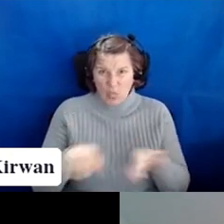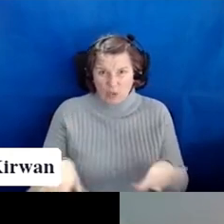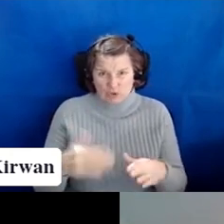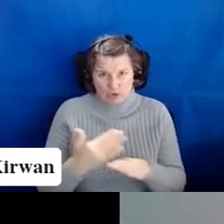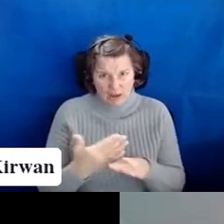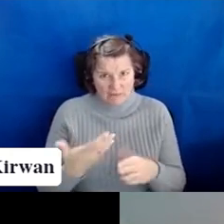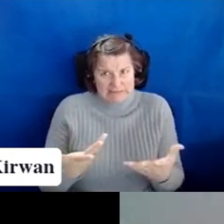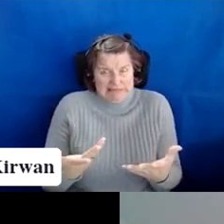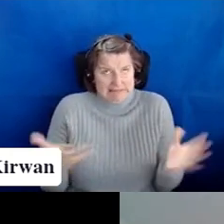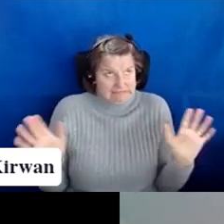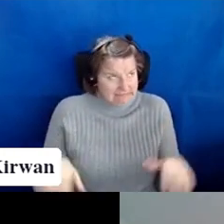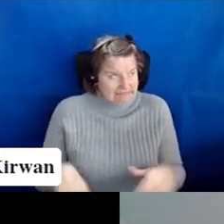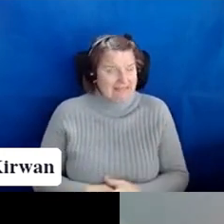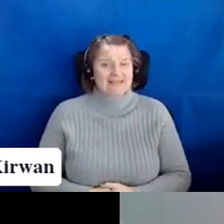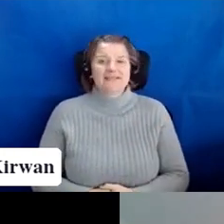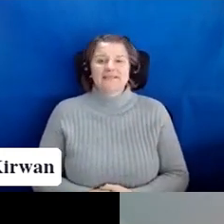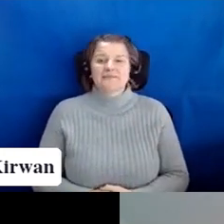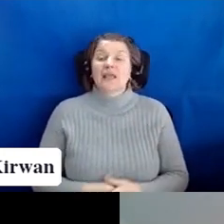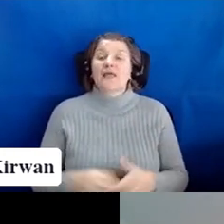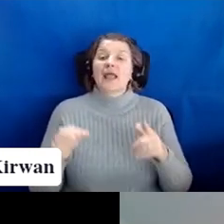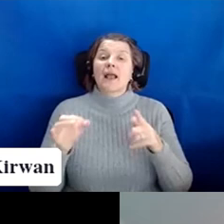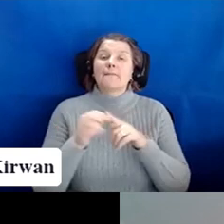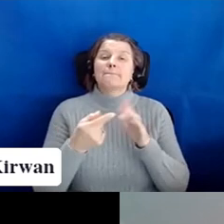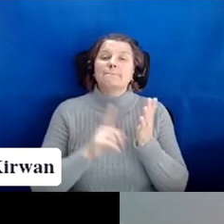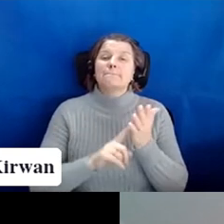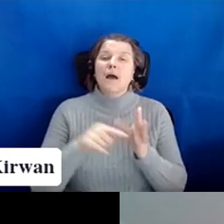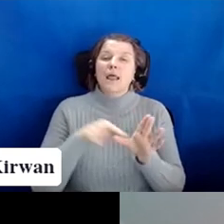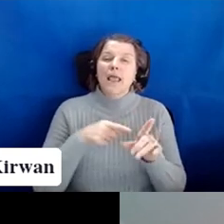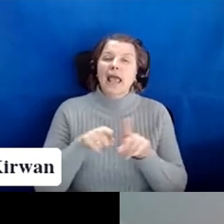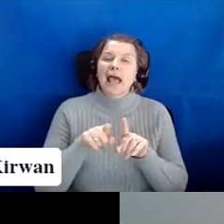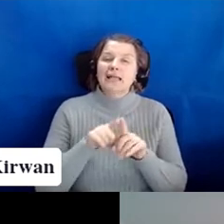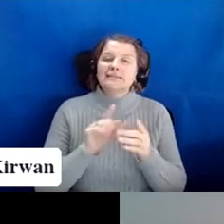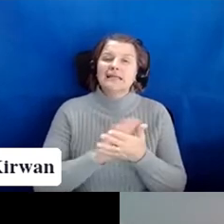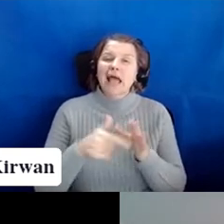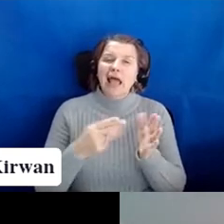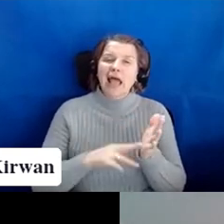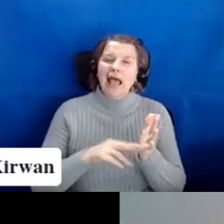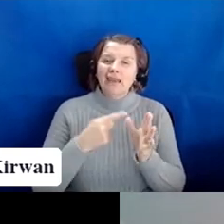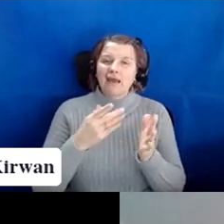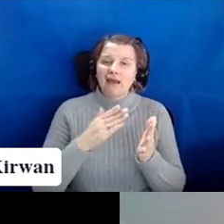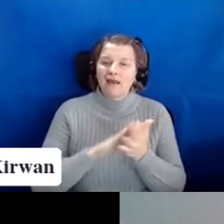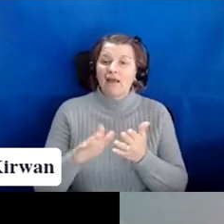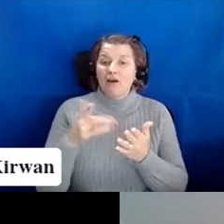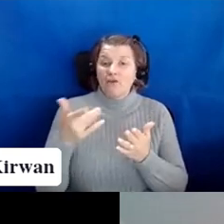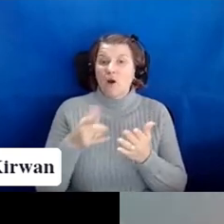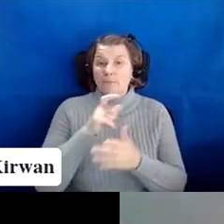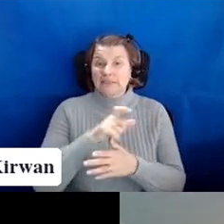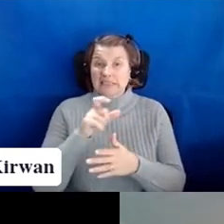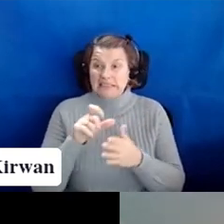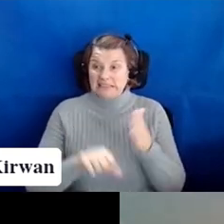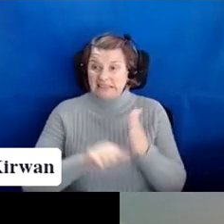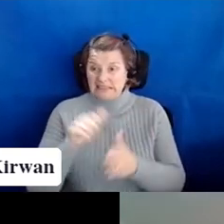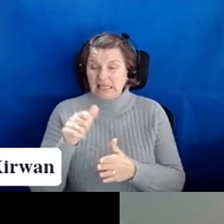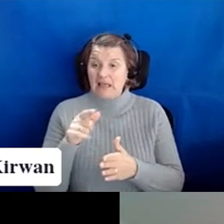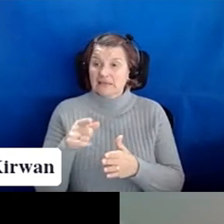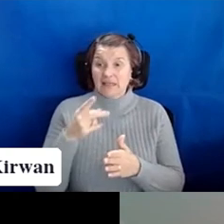Well, thank you. I think Holly and Hannah from the CC Skills comms team have set up and run this whole seminar. And I think we're